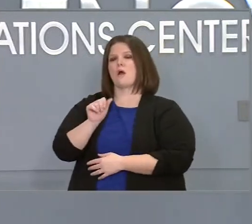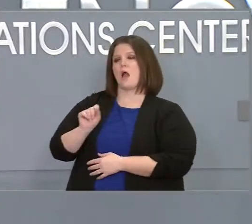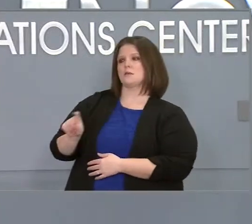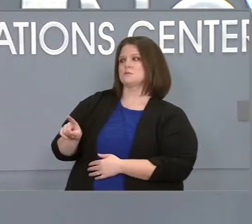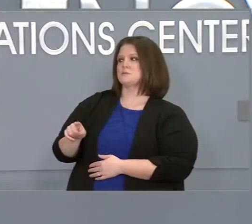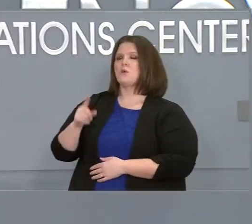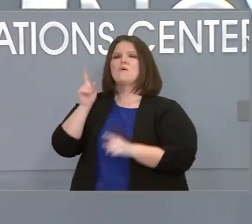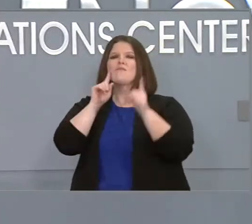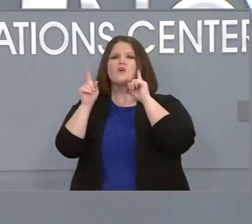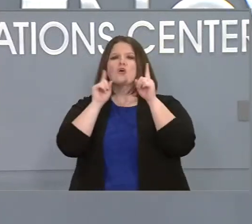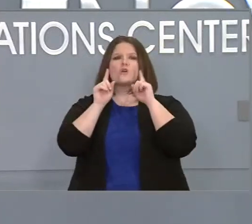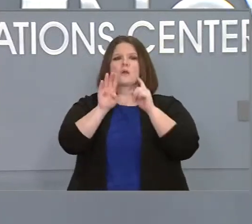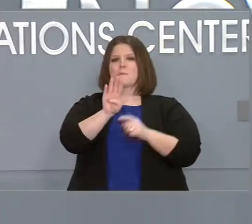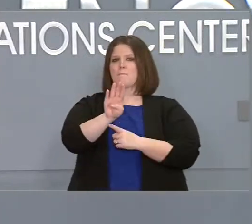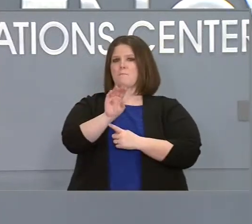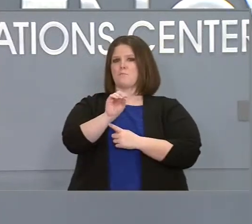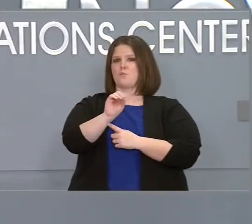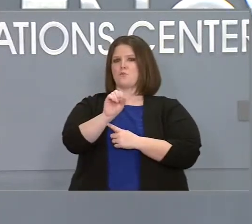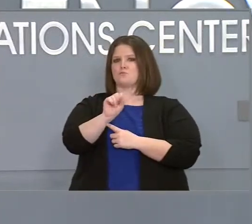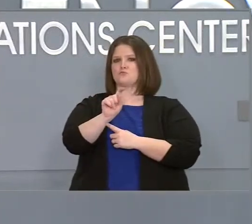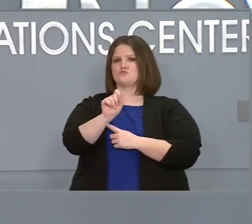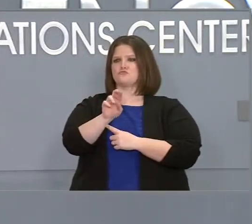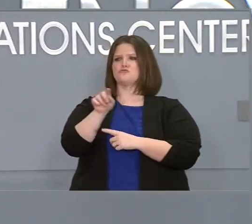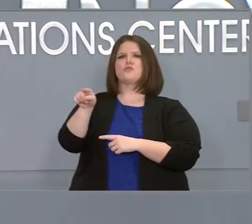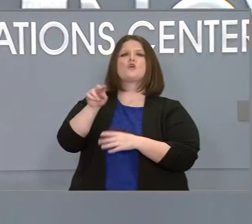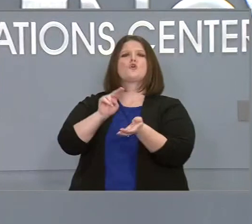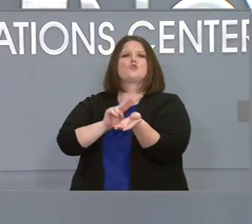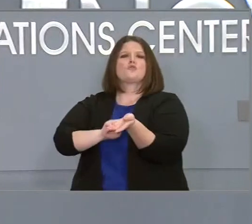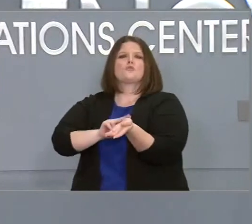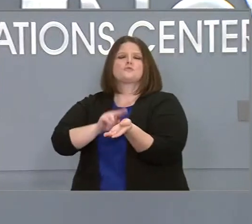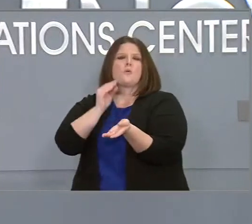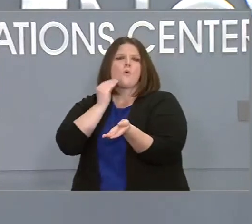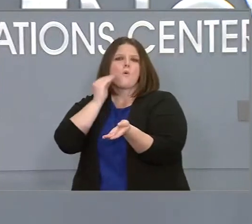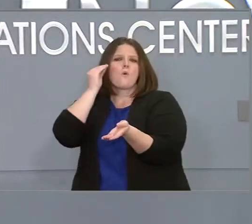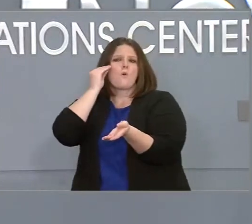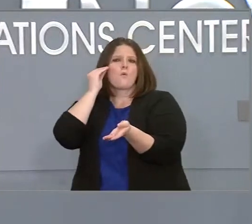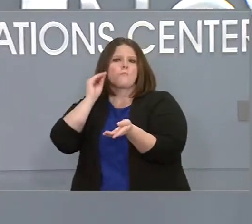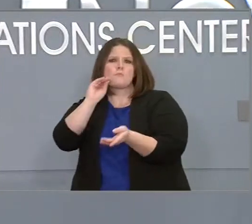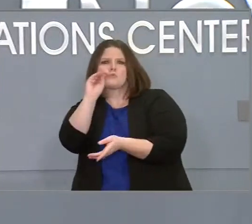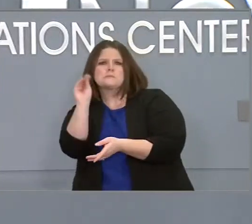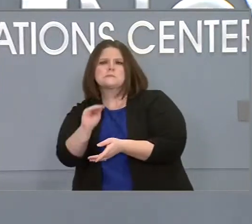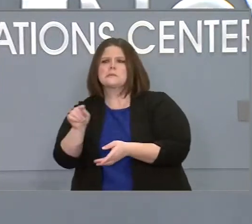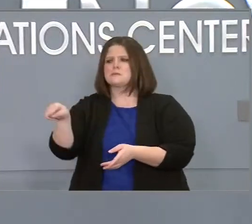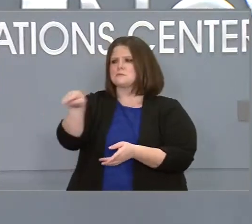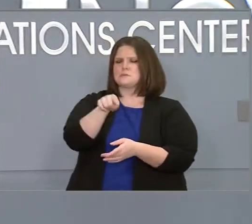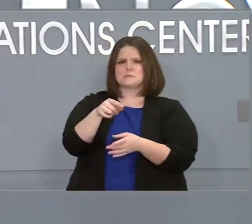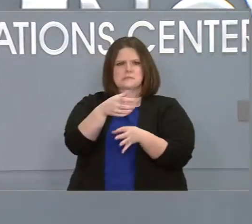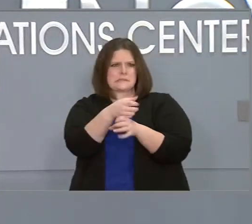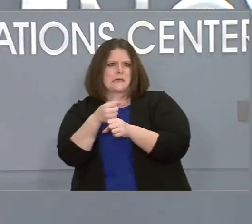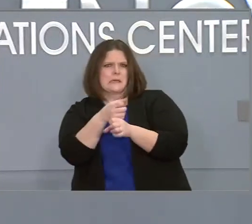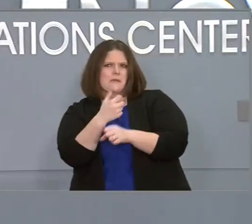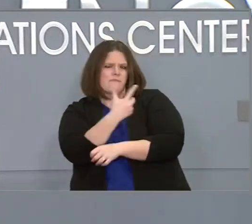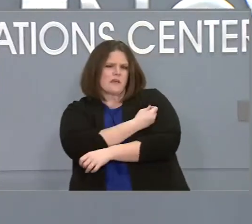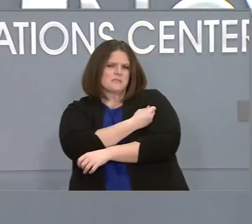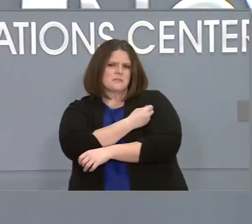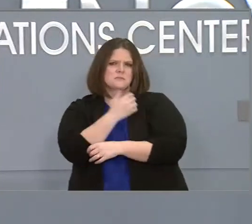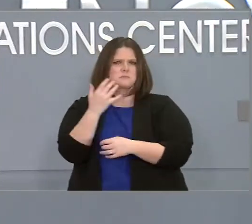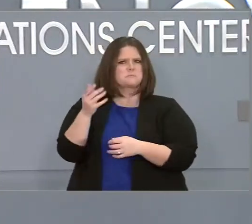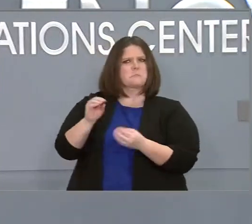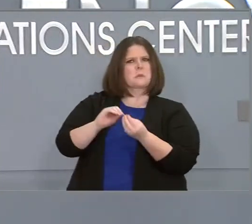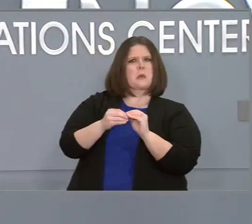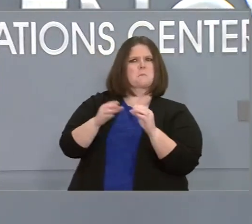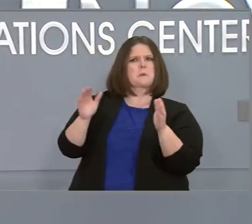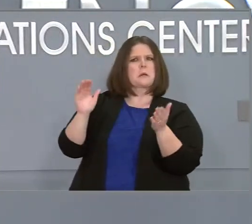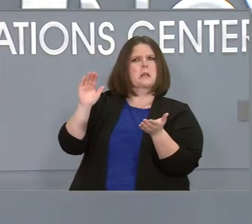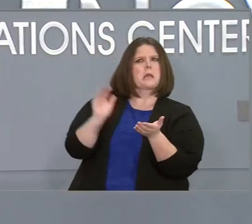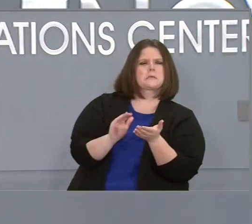booster rate among nursing home residents is not as high as you might expect it. Is there a focus on getting those boosters into